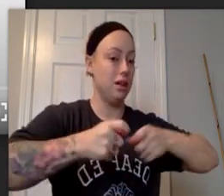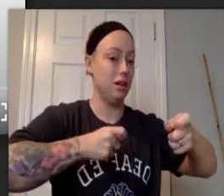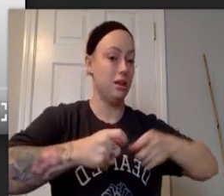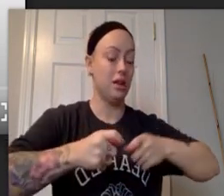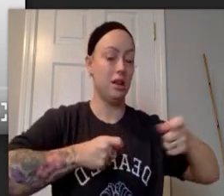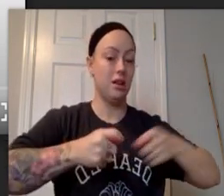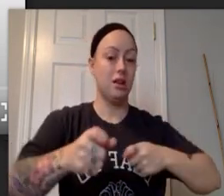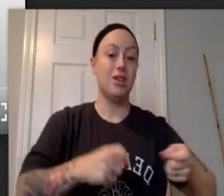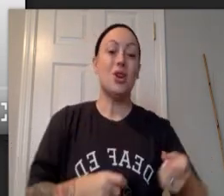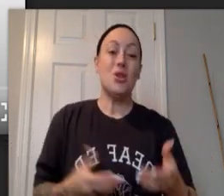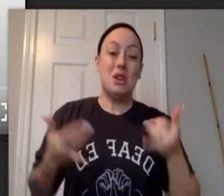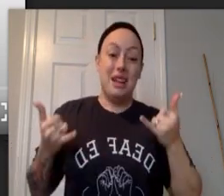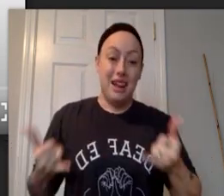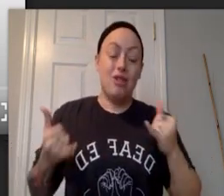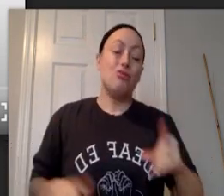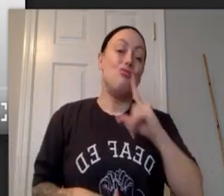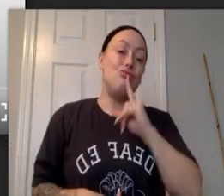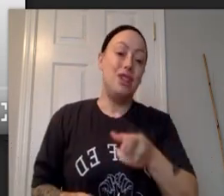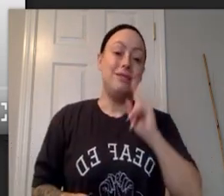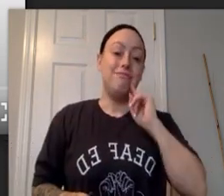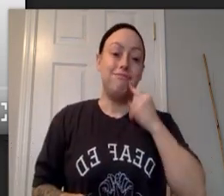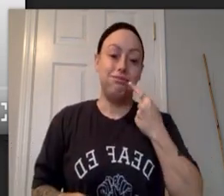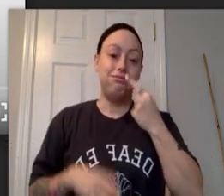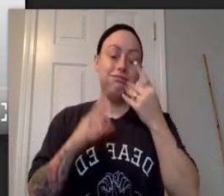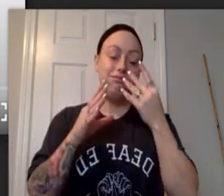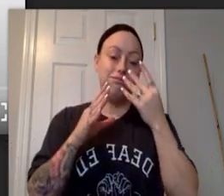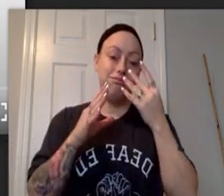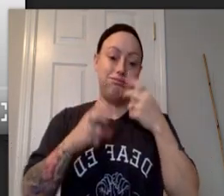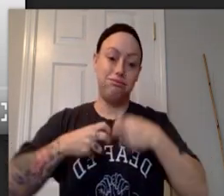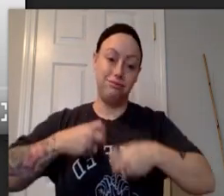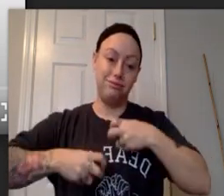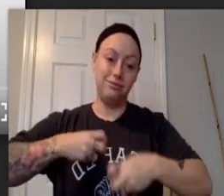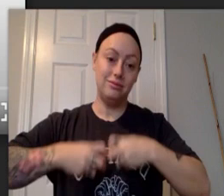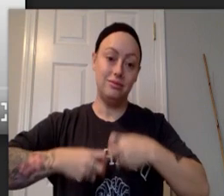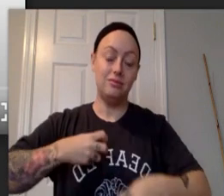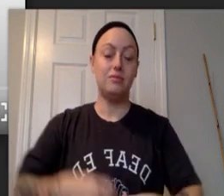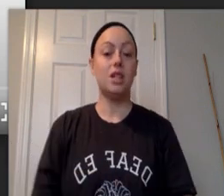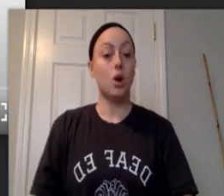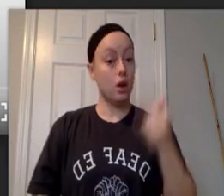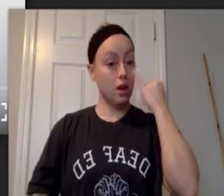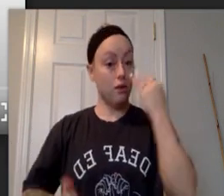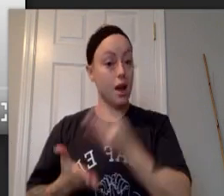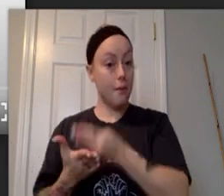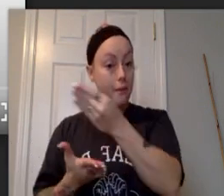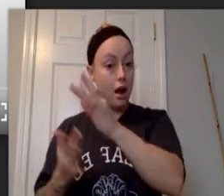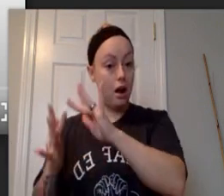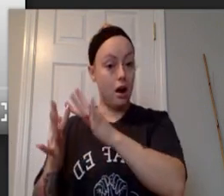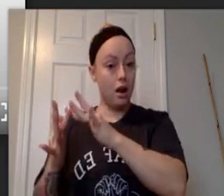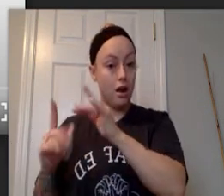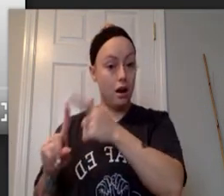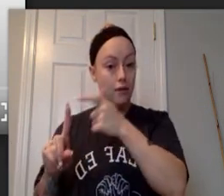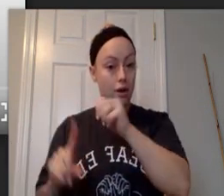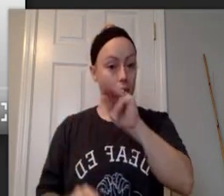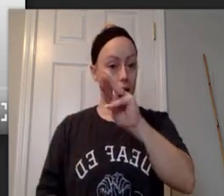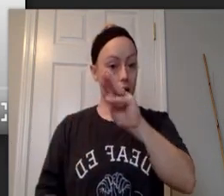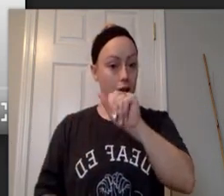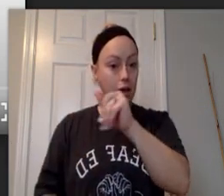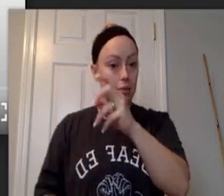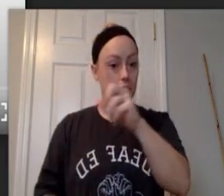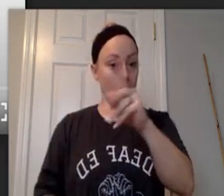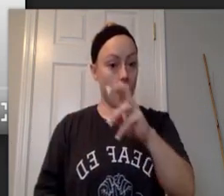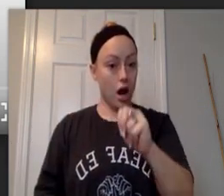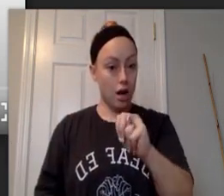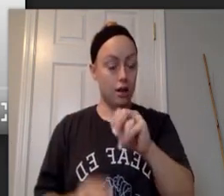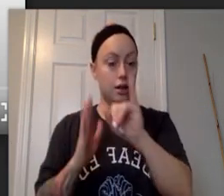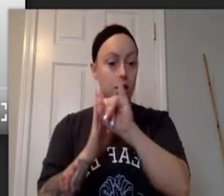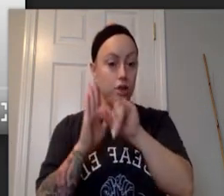now, with all drugs and specifically pills. And if you buy online from Amazon, from Instagram, from Snapchat,